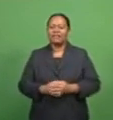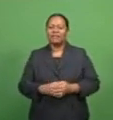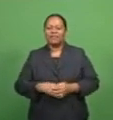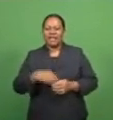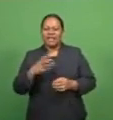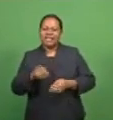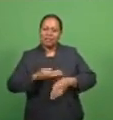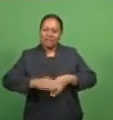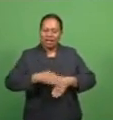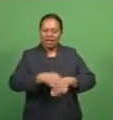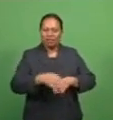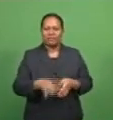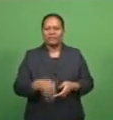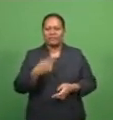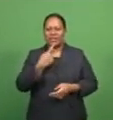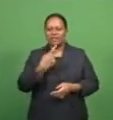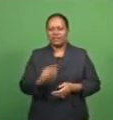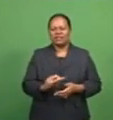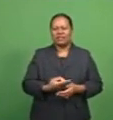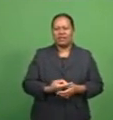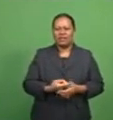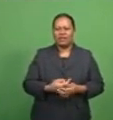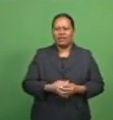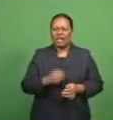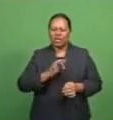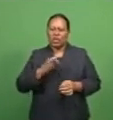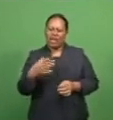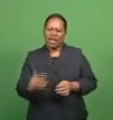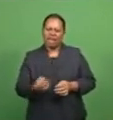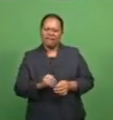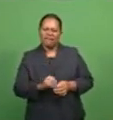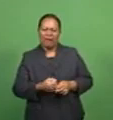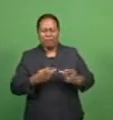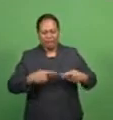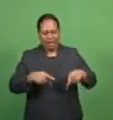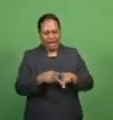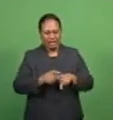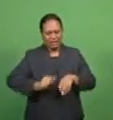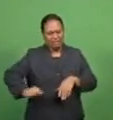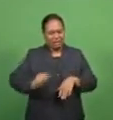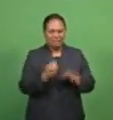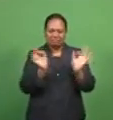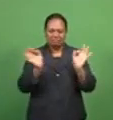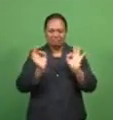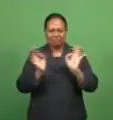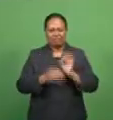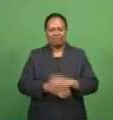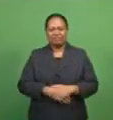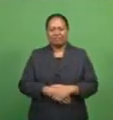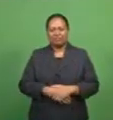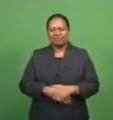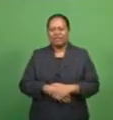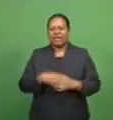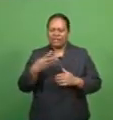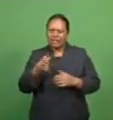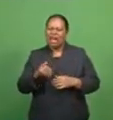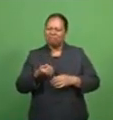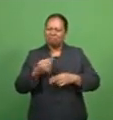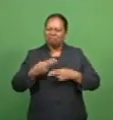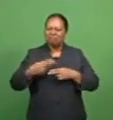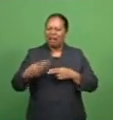dal. I'm a tenant. I'm renting. Don't have any place, any space to plant around the house. Something I plant